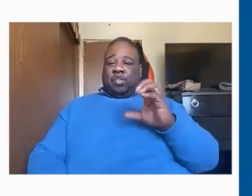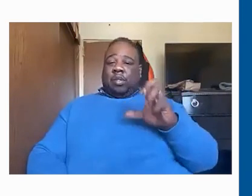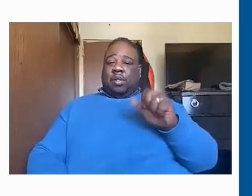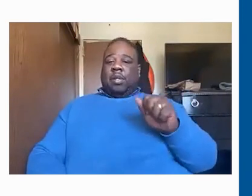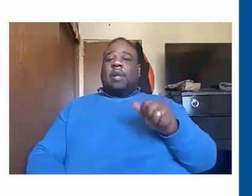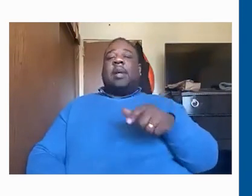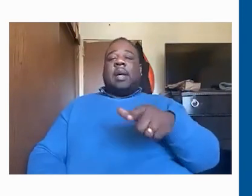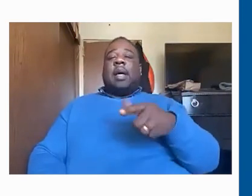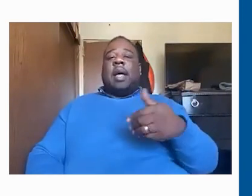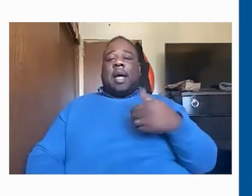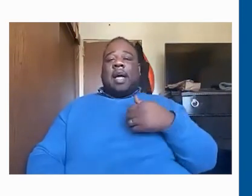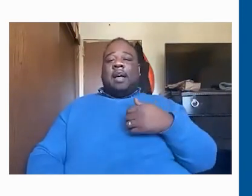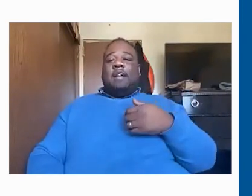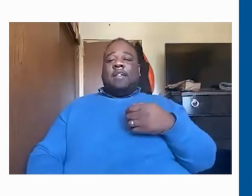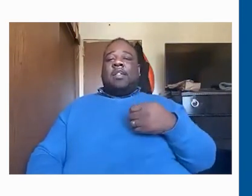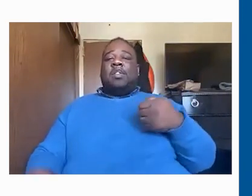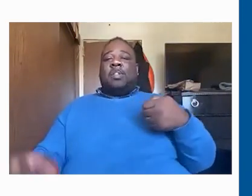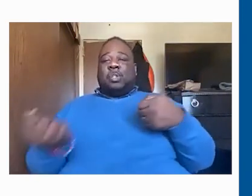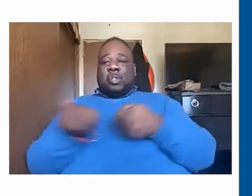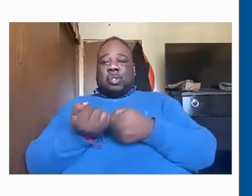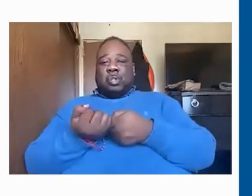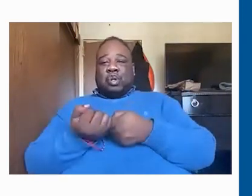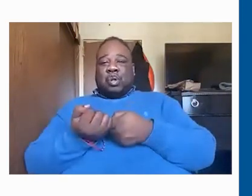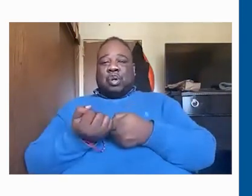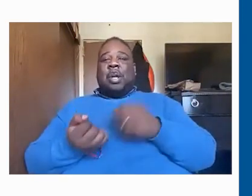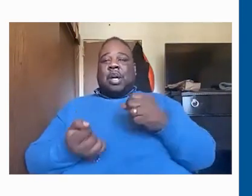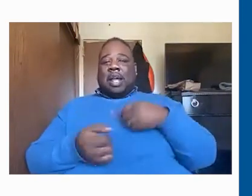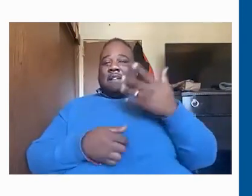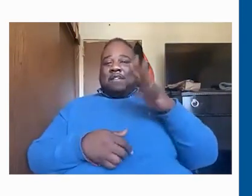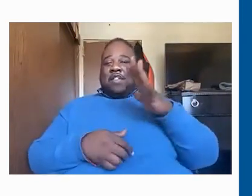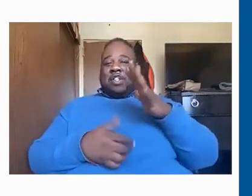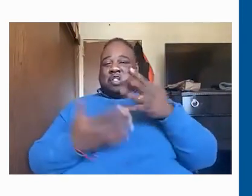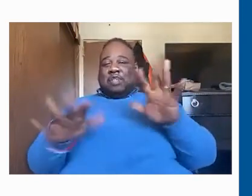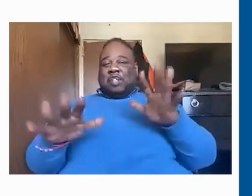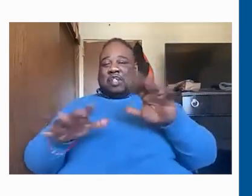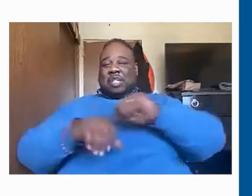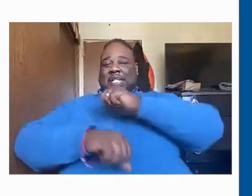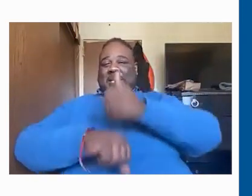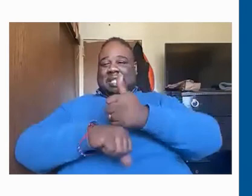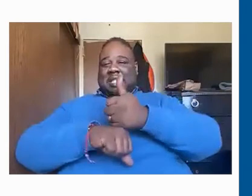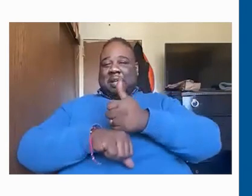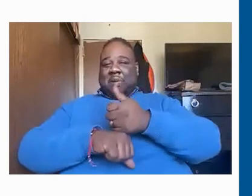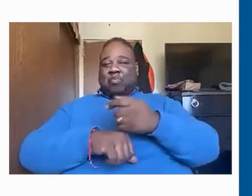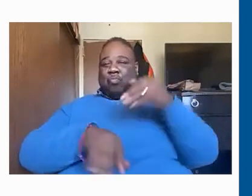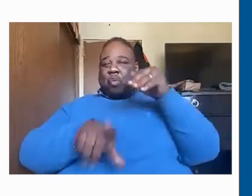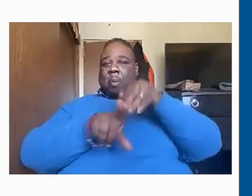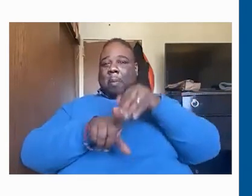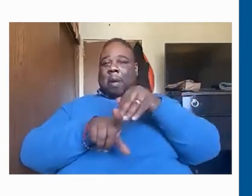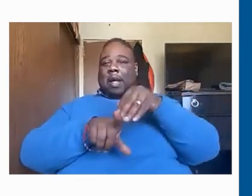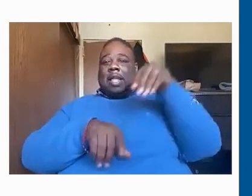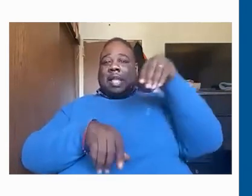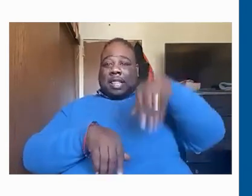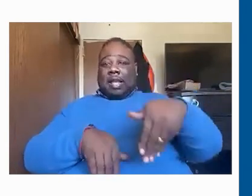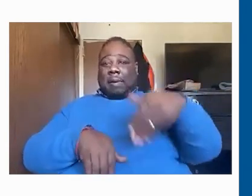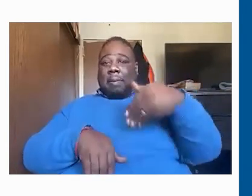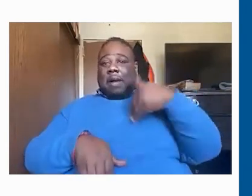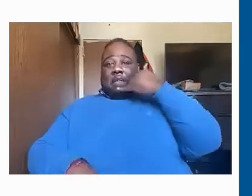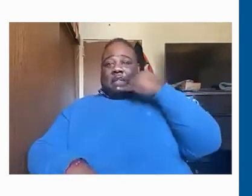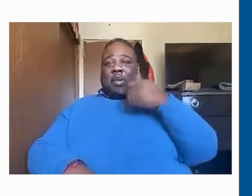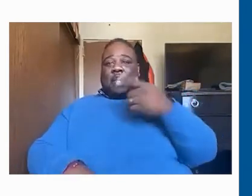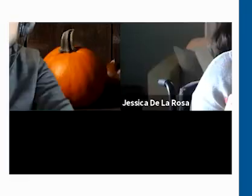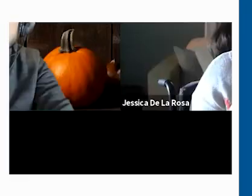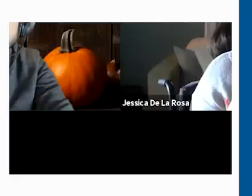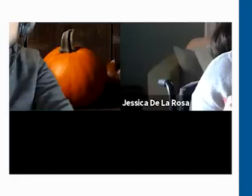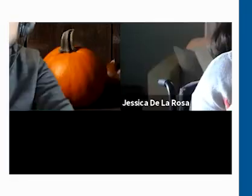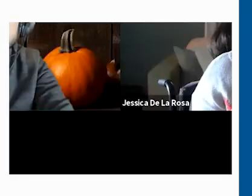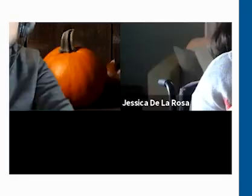a reminder on my phone to charge the charger, just to kind of make sure that it's always at full charge. And something else